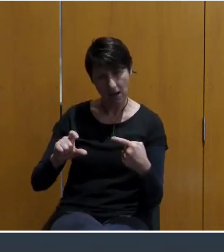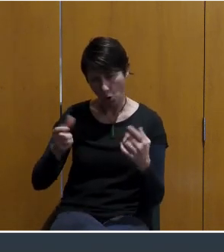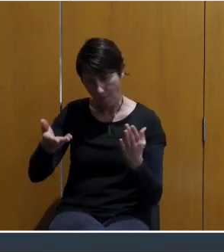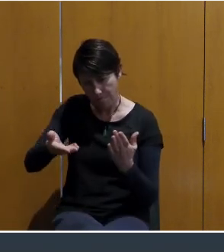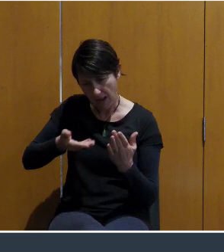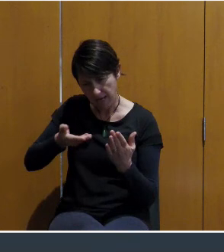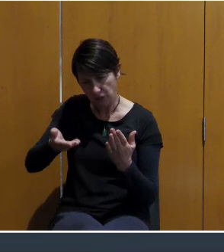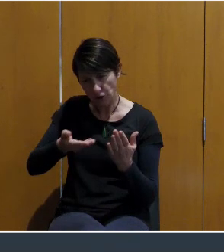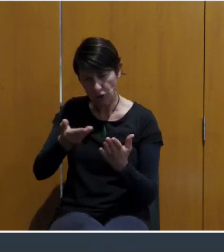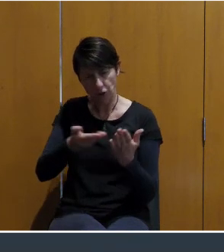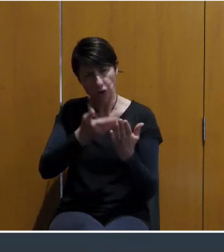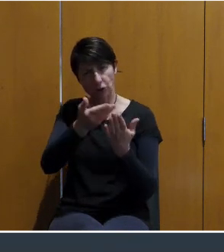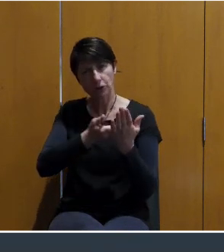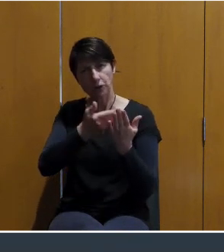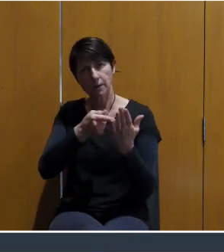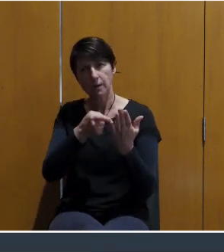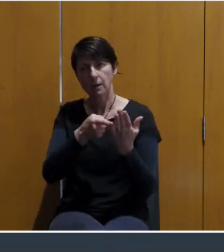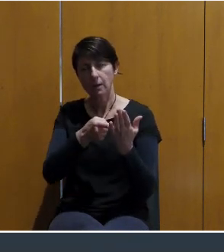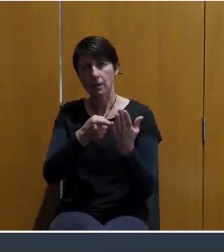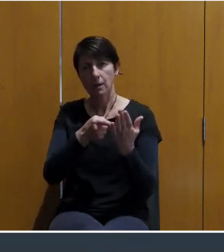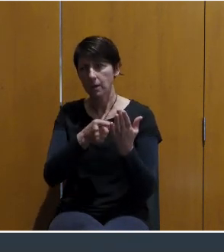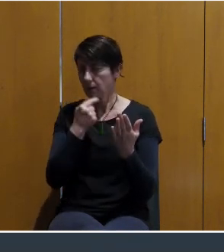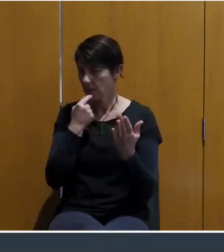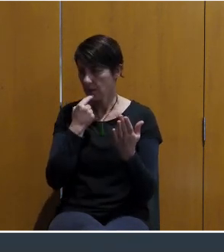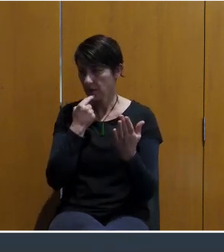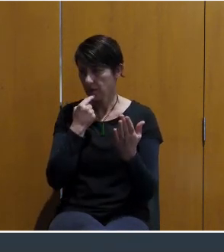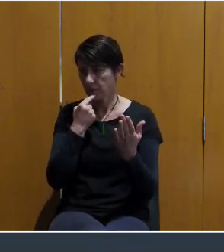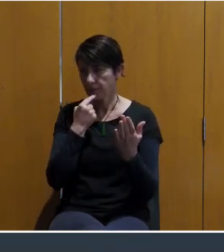page, if I can get this thing to work properly, page